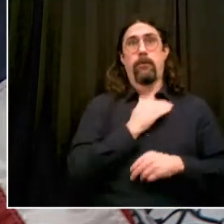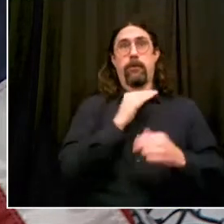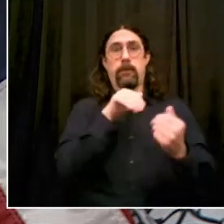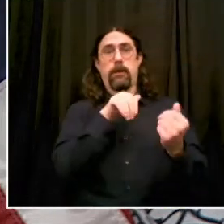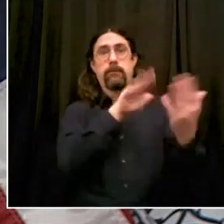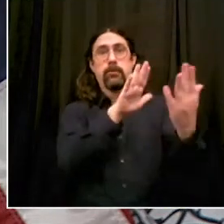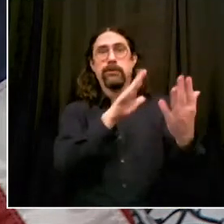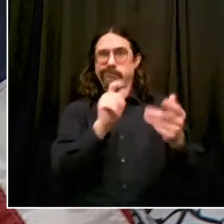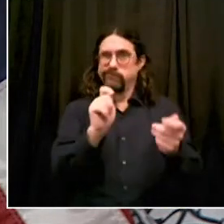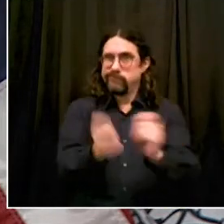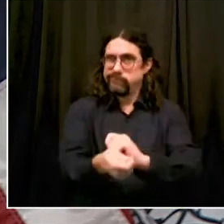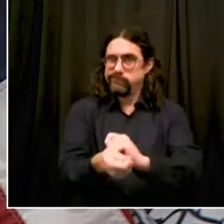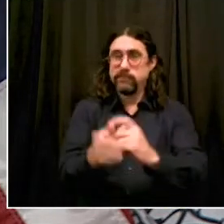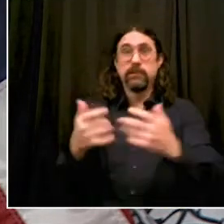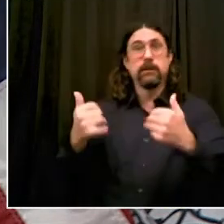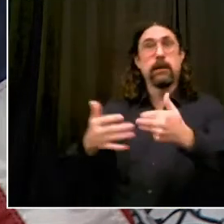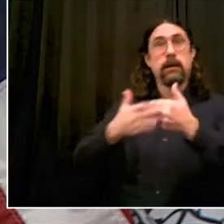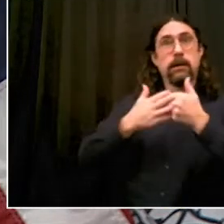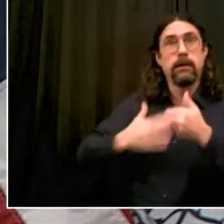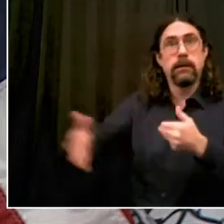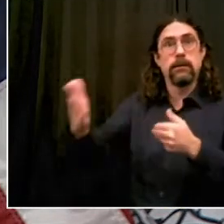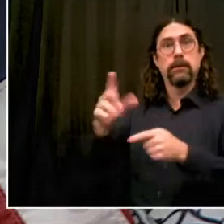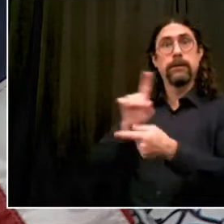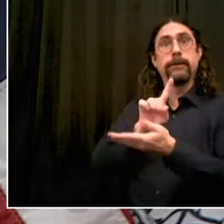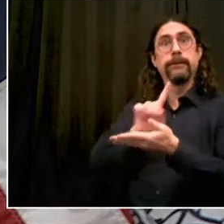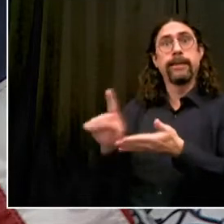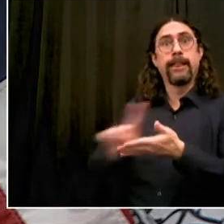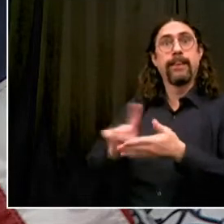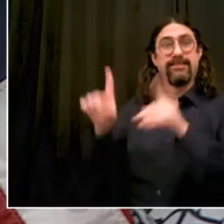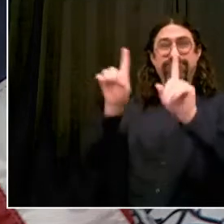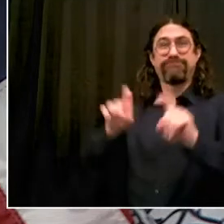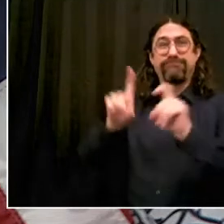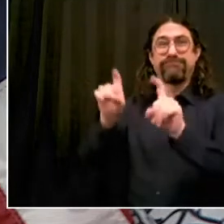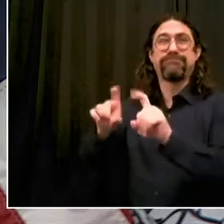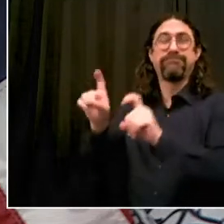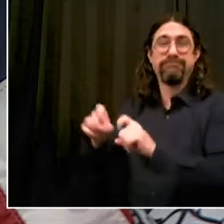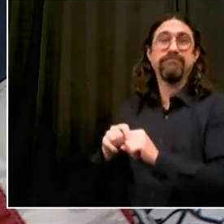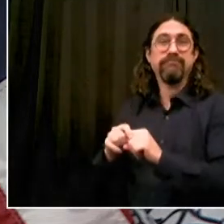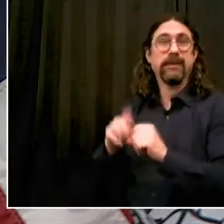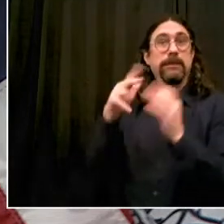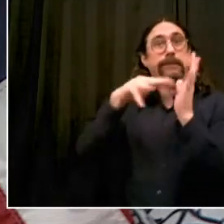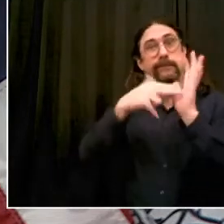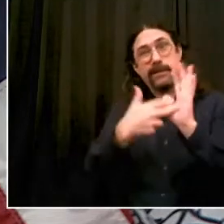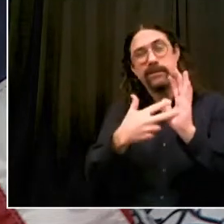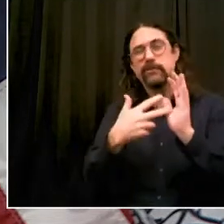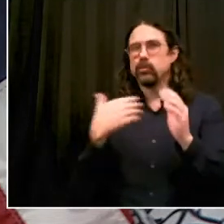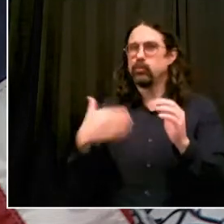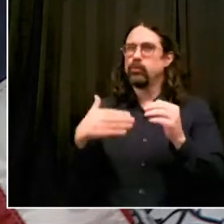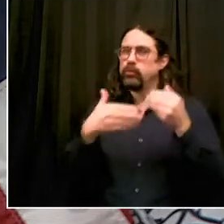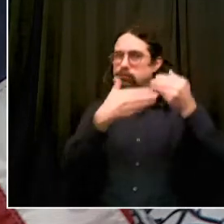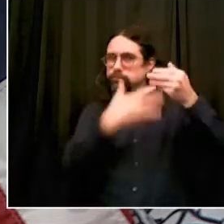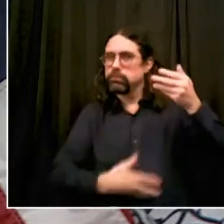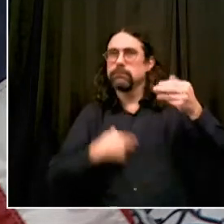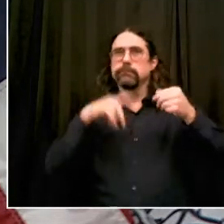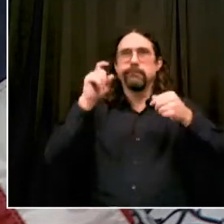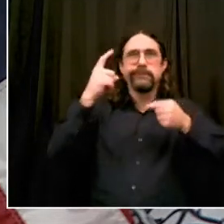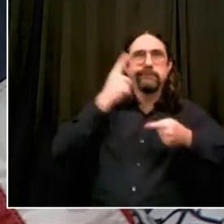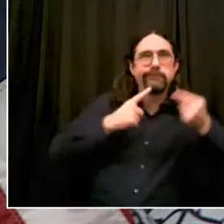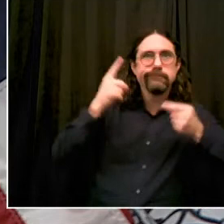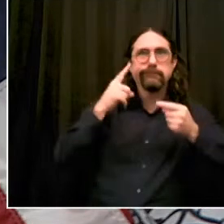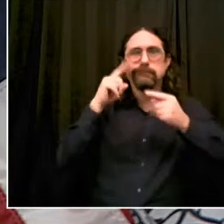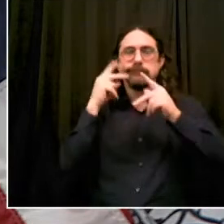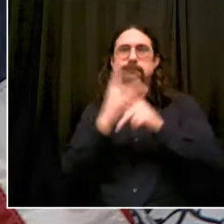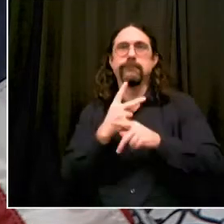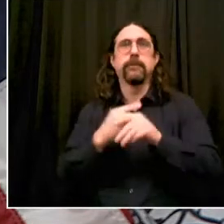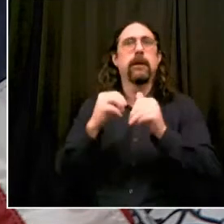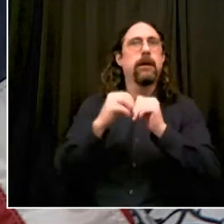why it's important to go by phases. Also, again, the need levels for District 75 for younger kids, the need is even more